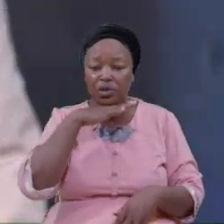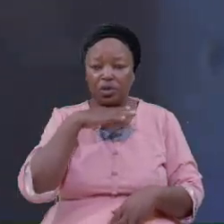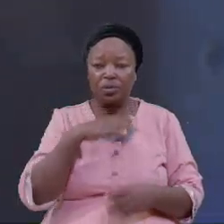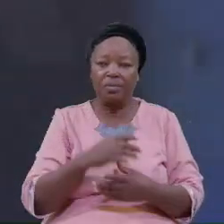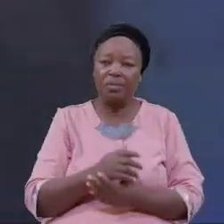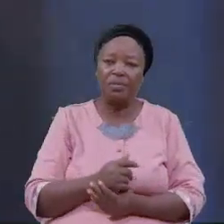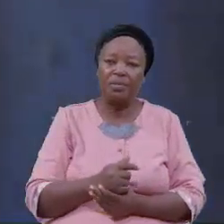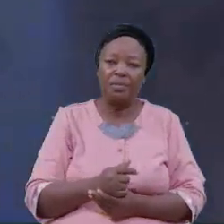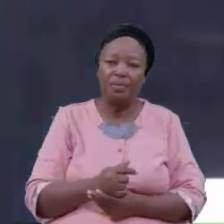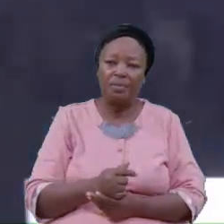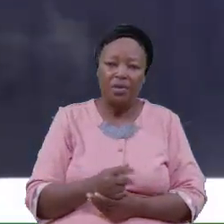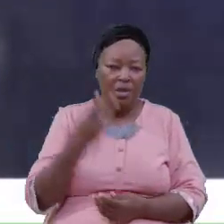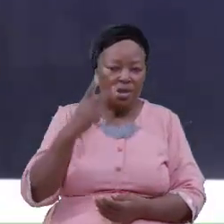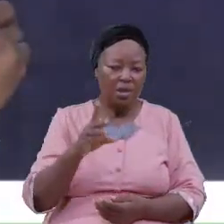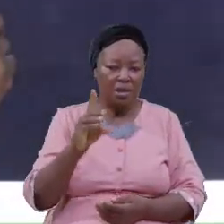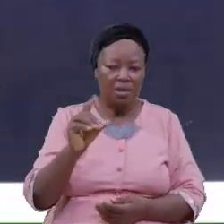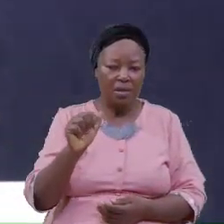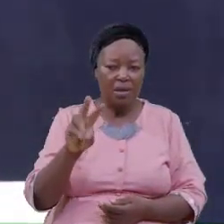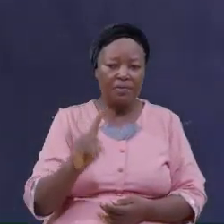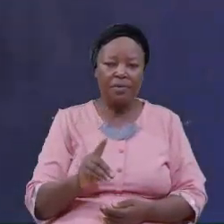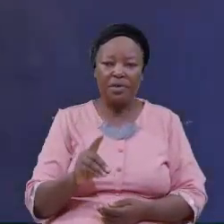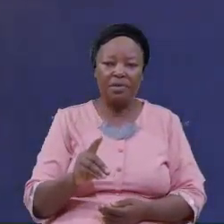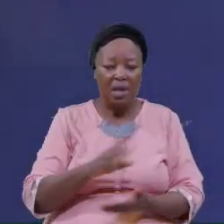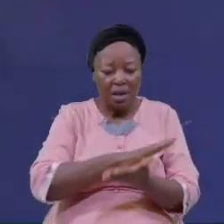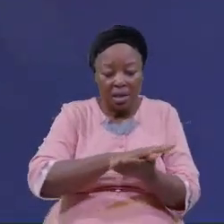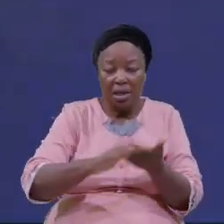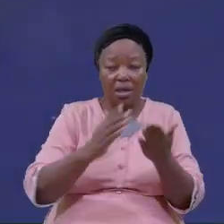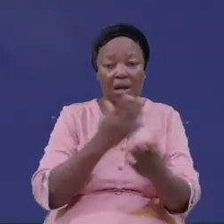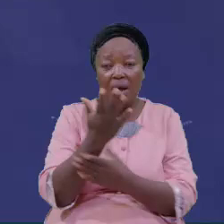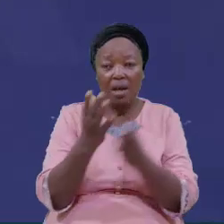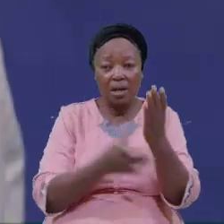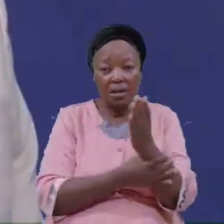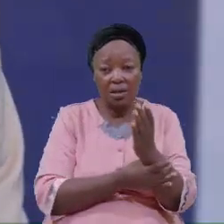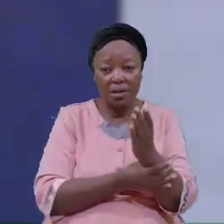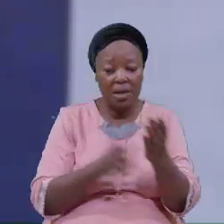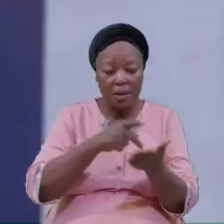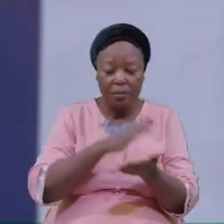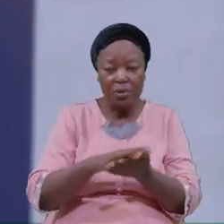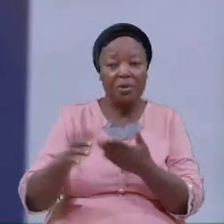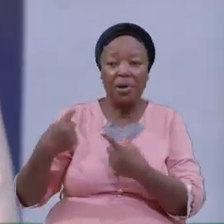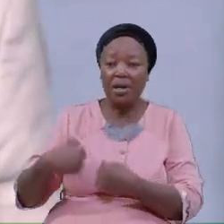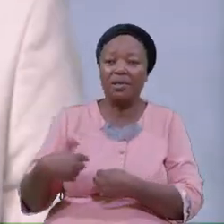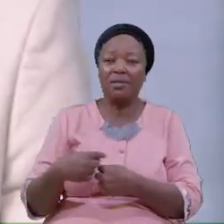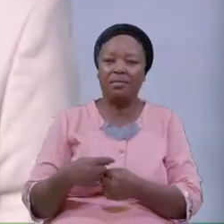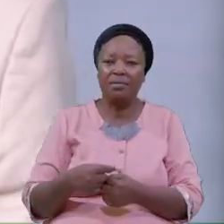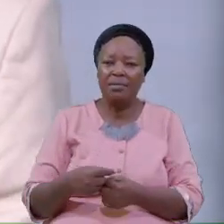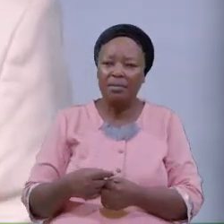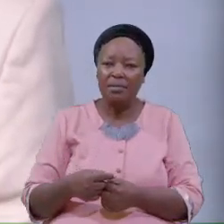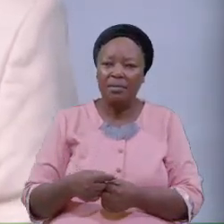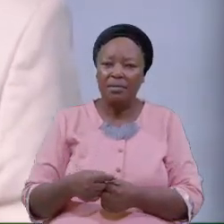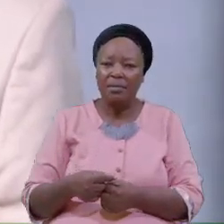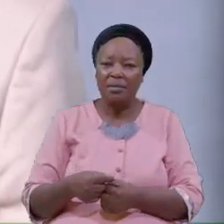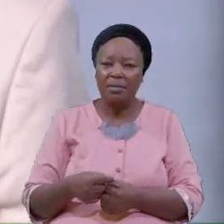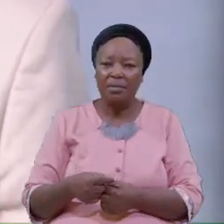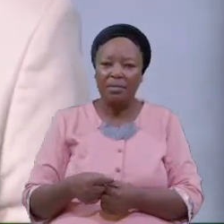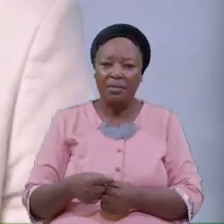Look at David. Clean hand, pure heart. He saw a